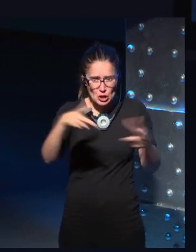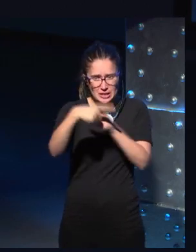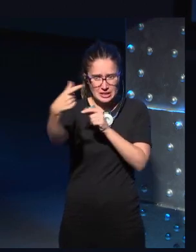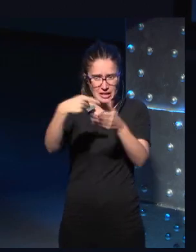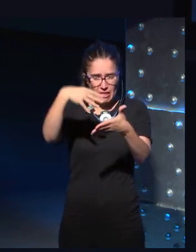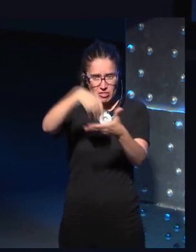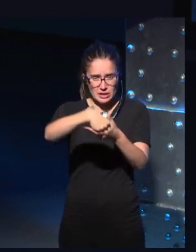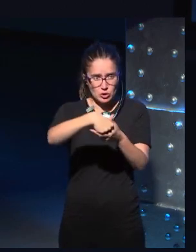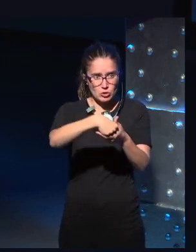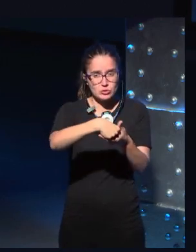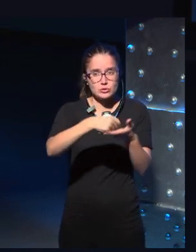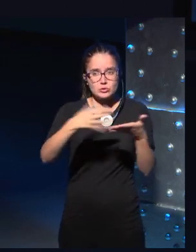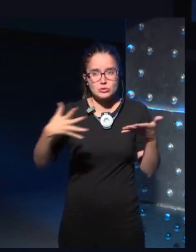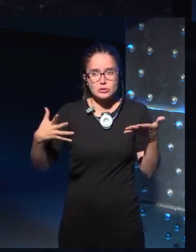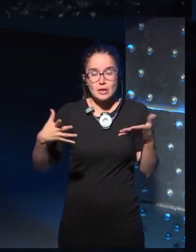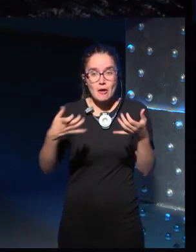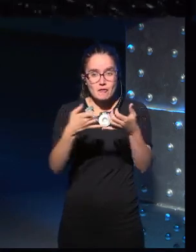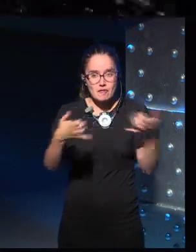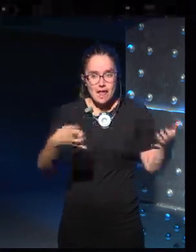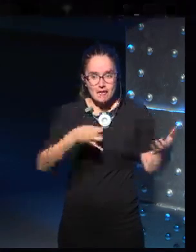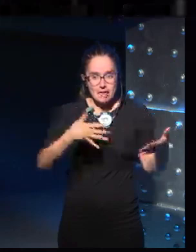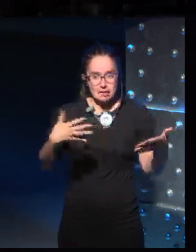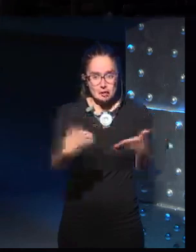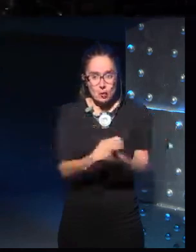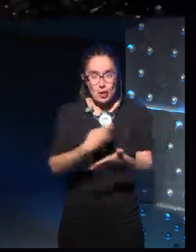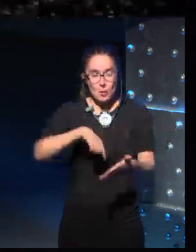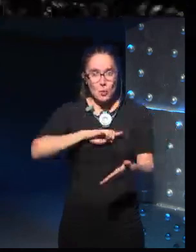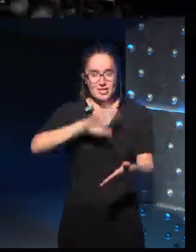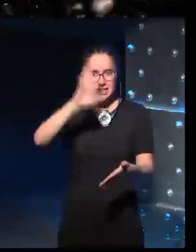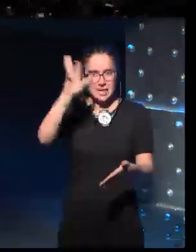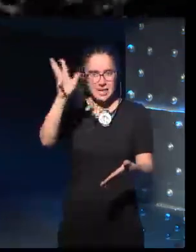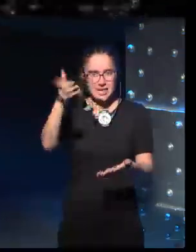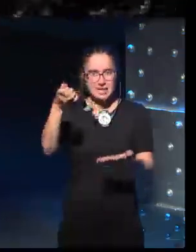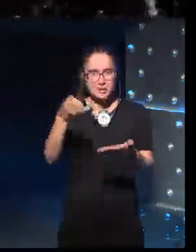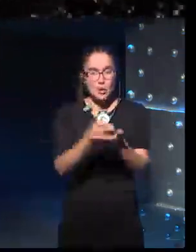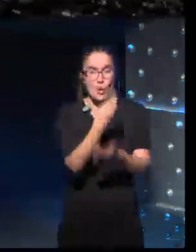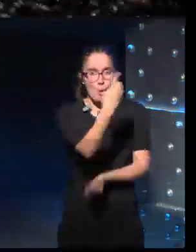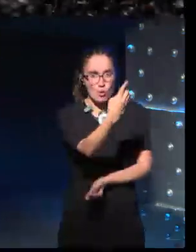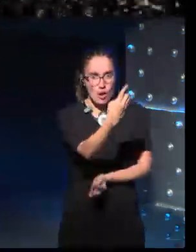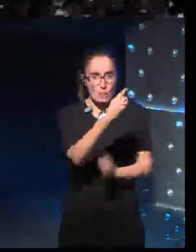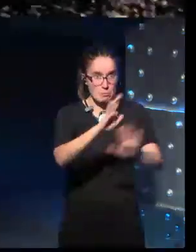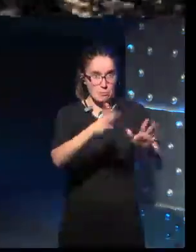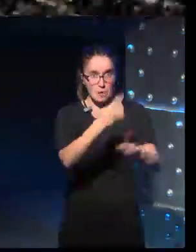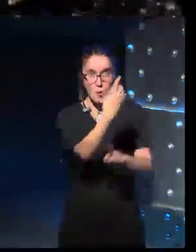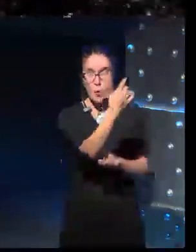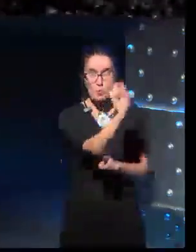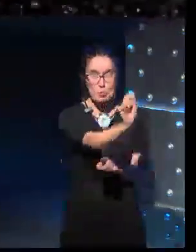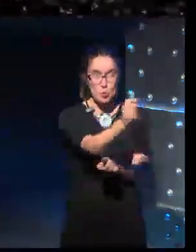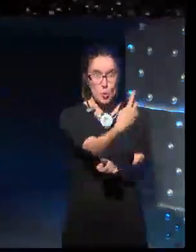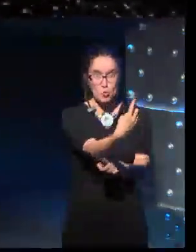The whole Milky Way, our galaxy, is just one of all these dots.